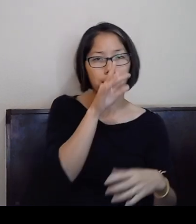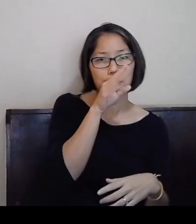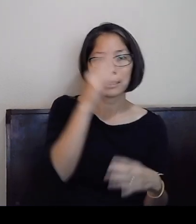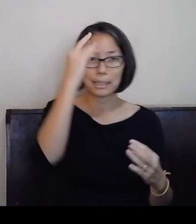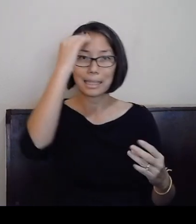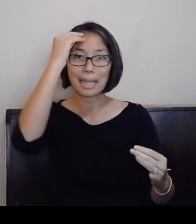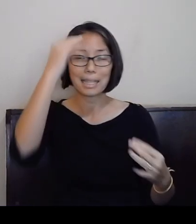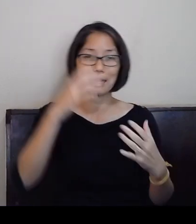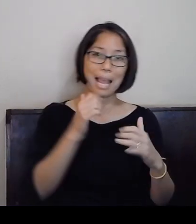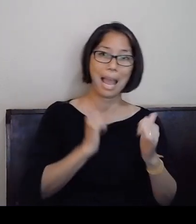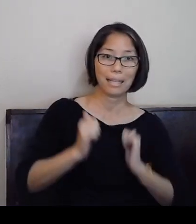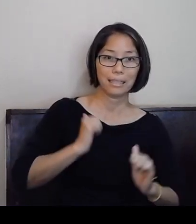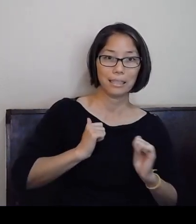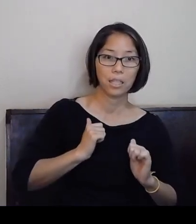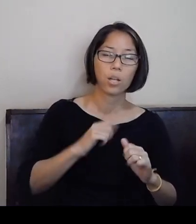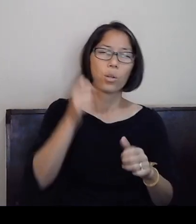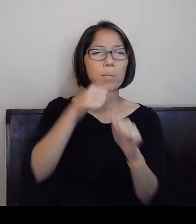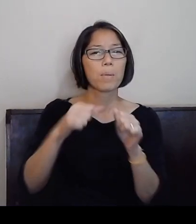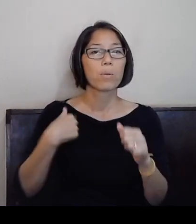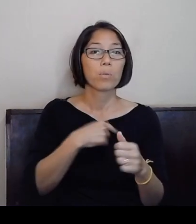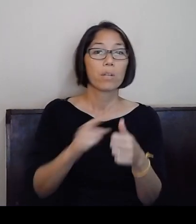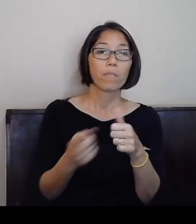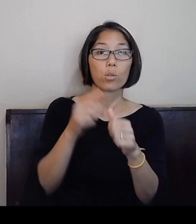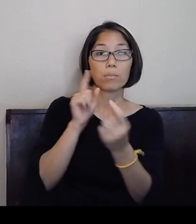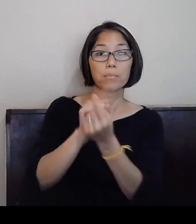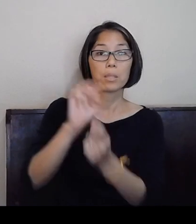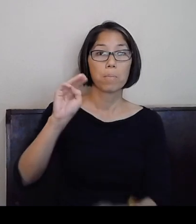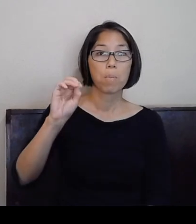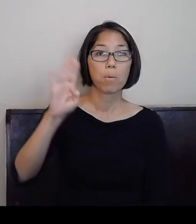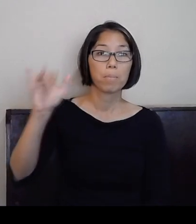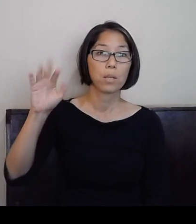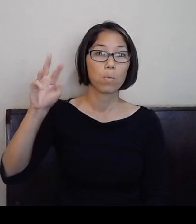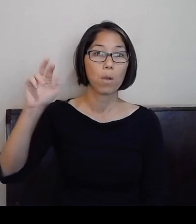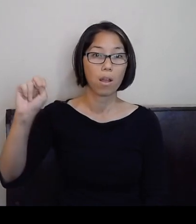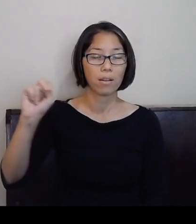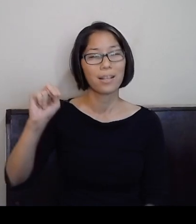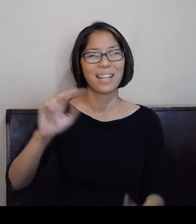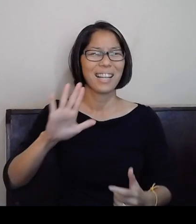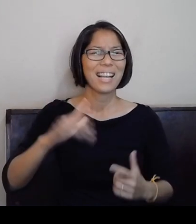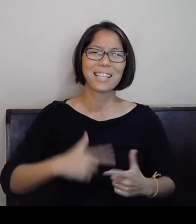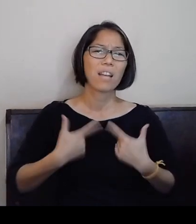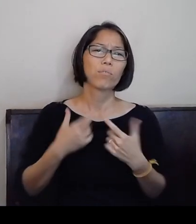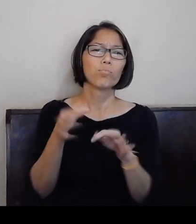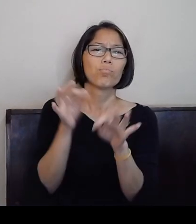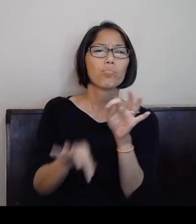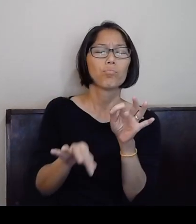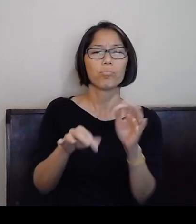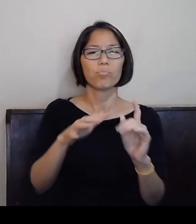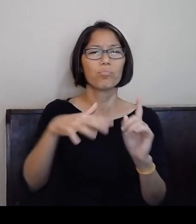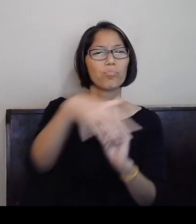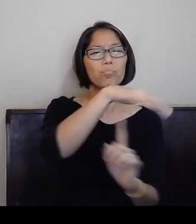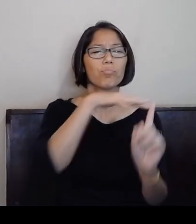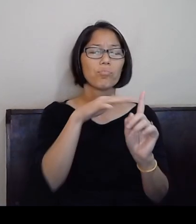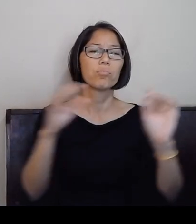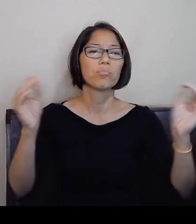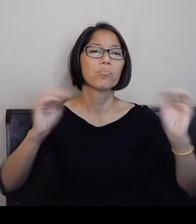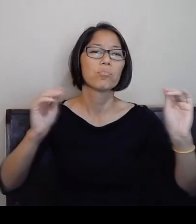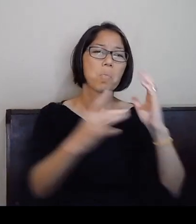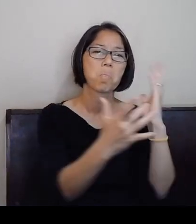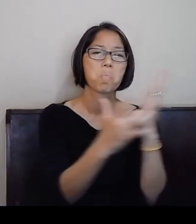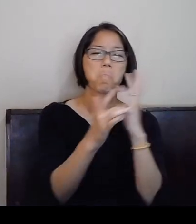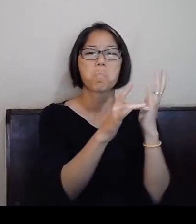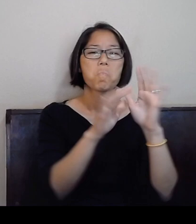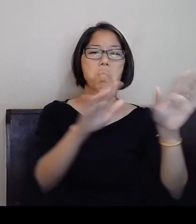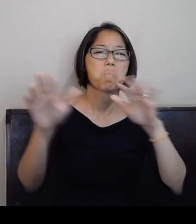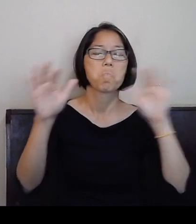and acts. Remember when we first meet Moby-Wan? He lives a simple life, not surrounded by gizmos and gadgets.